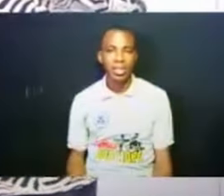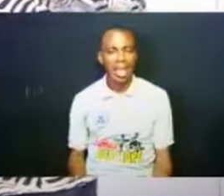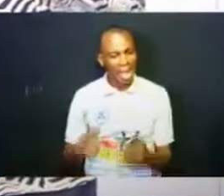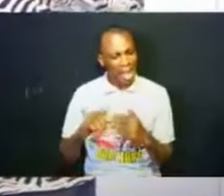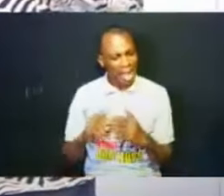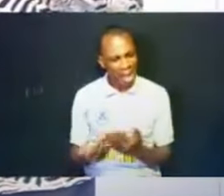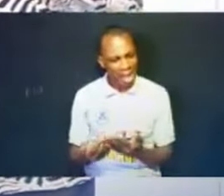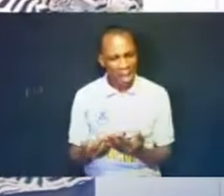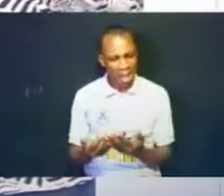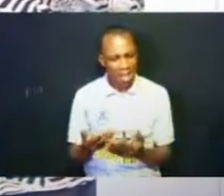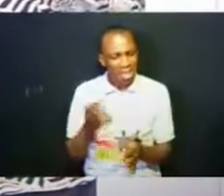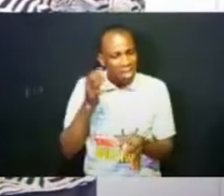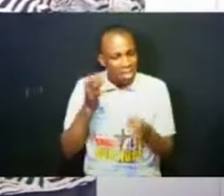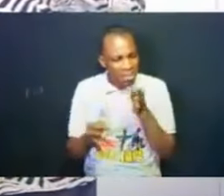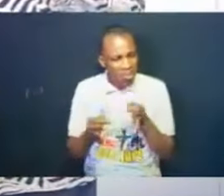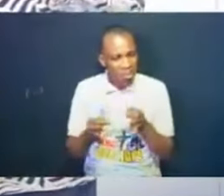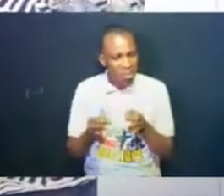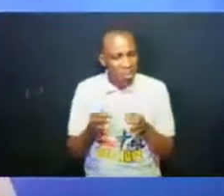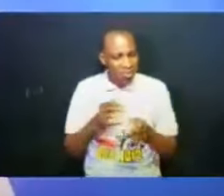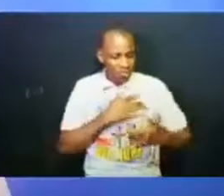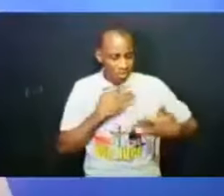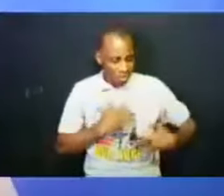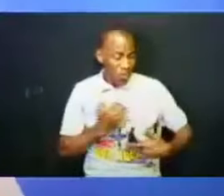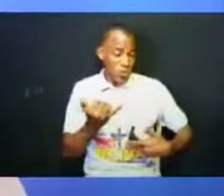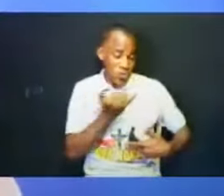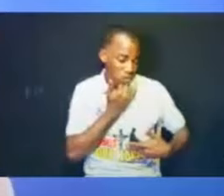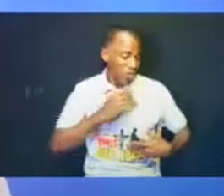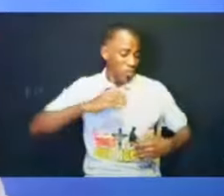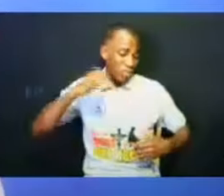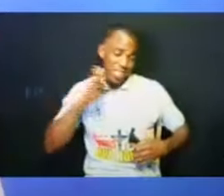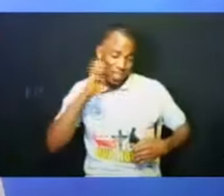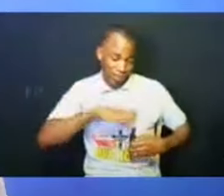that which is good when your heart is full of evil?